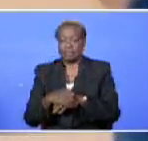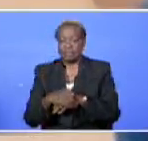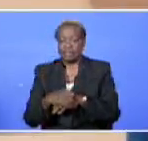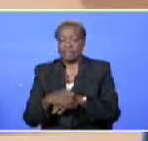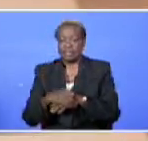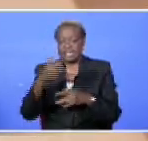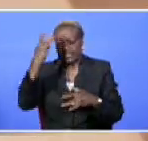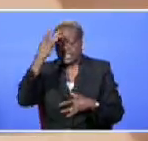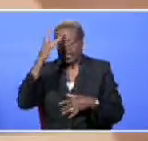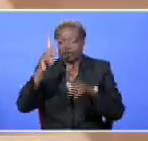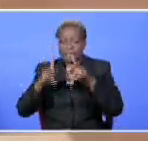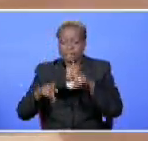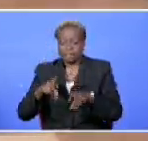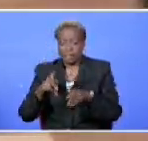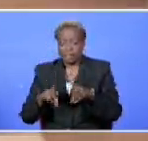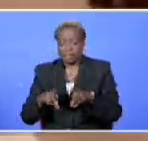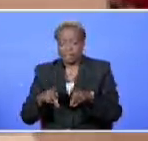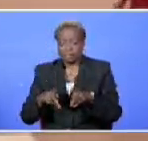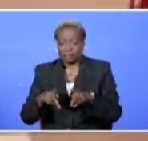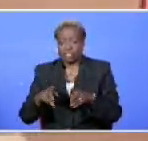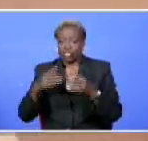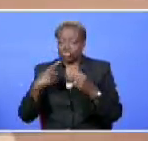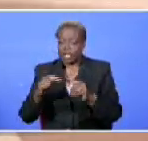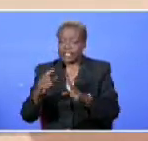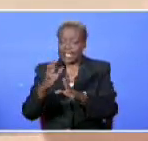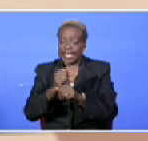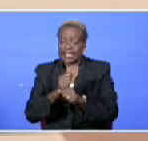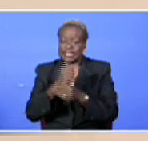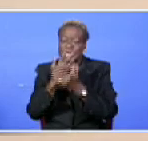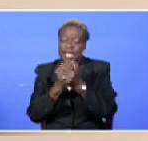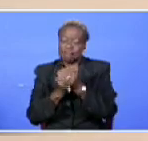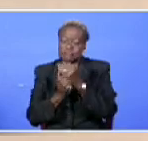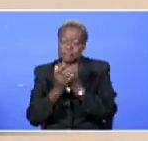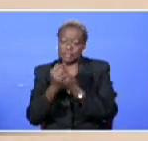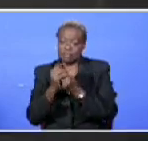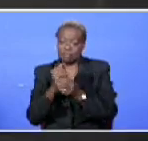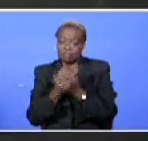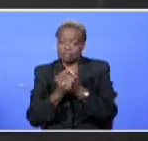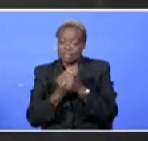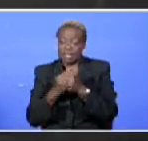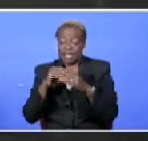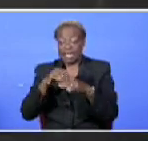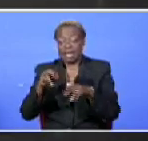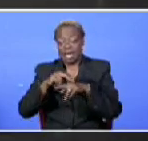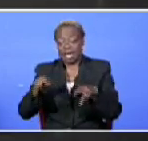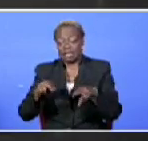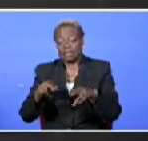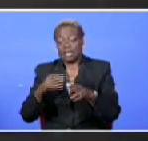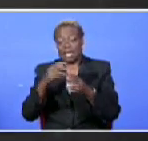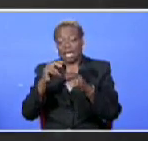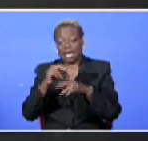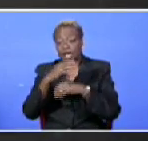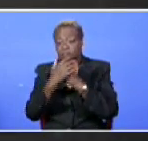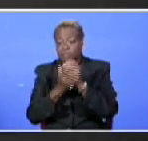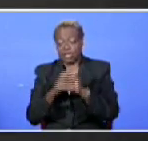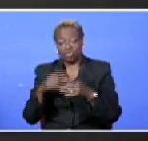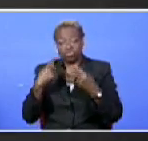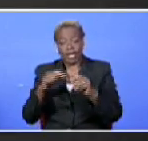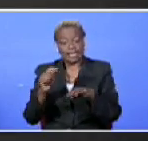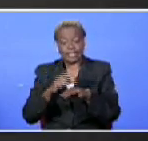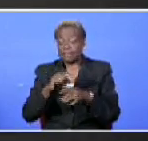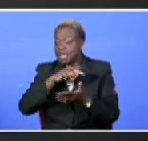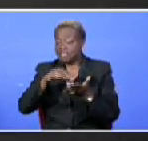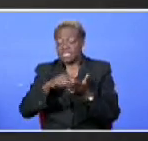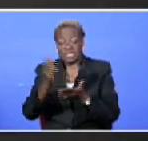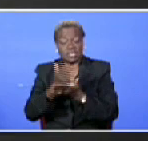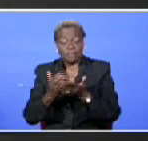patient and getting comfortable being a little bit uncomfortable in a very trying time like this. This is something new. We all weren't ready